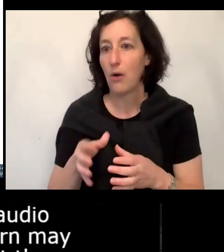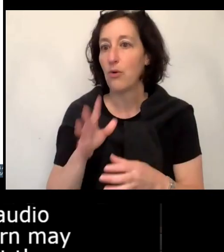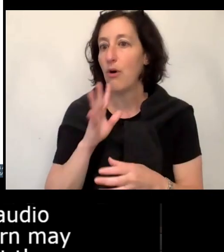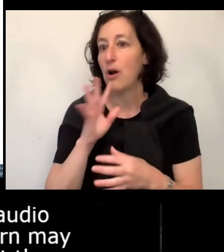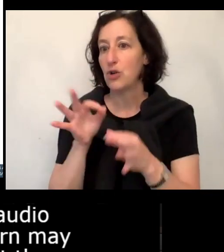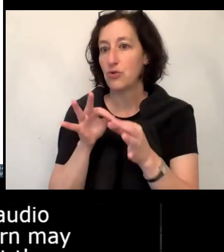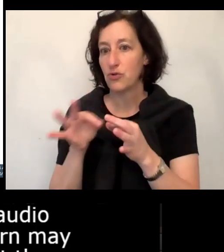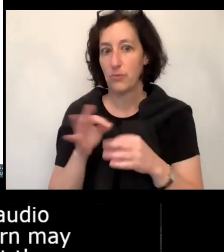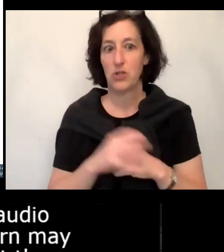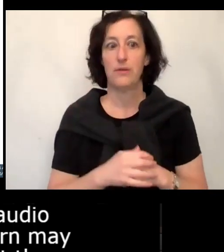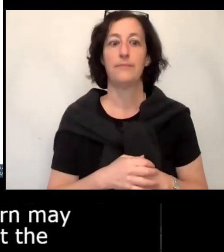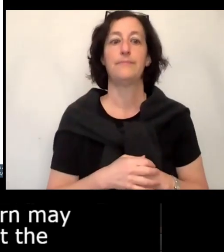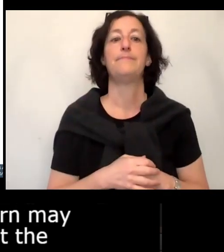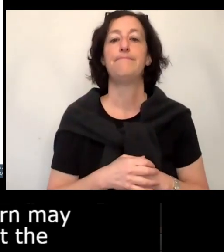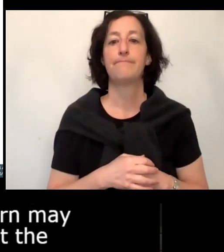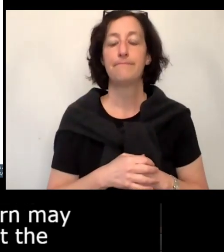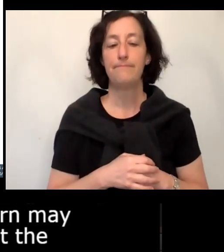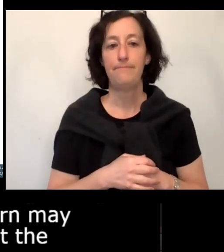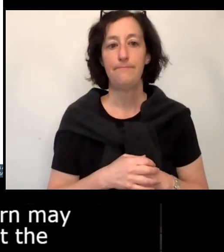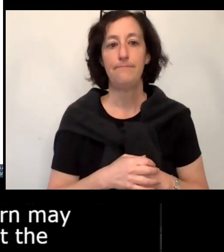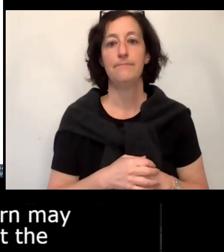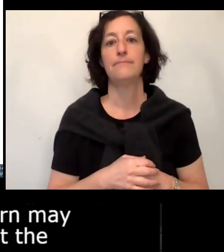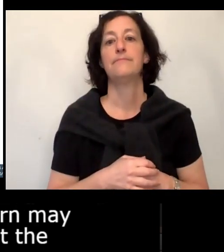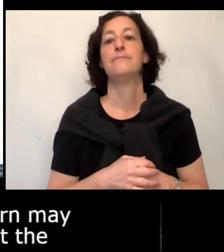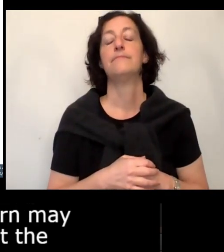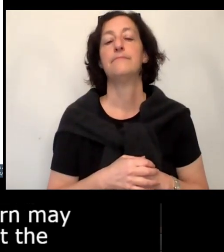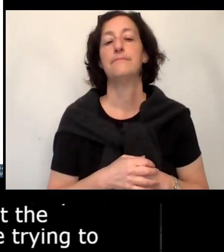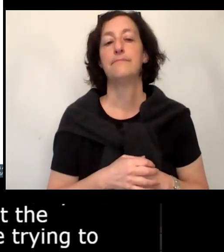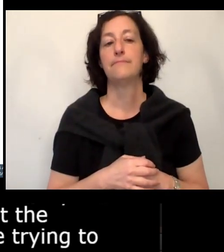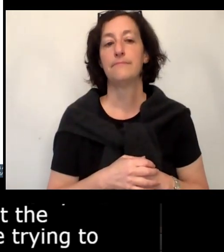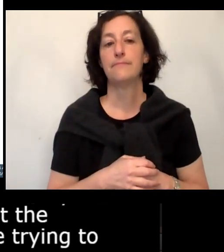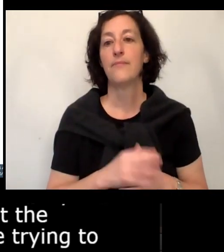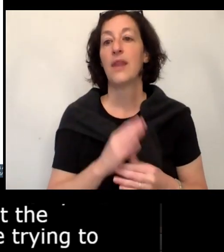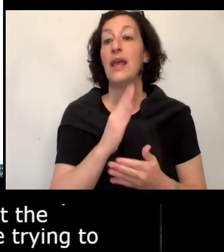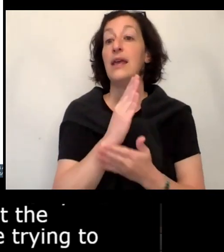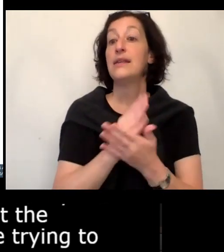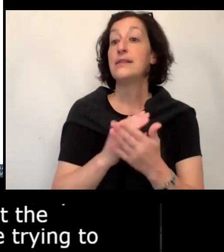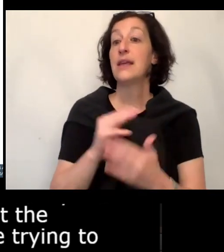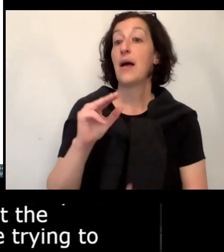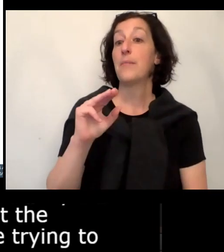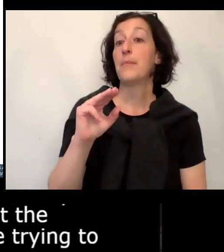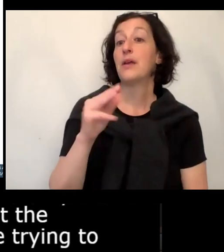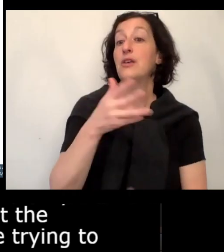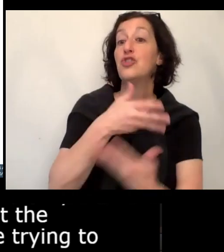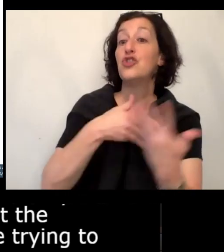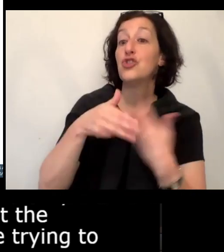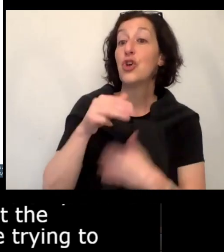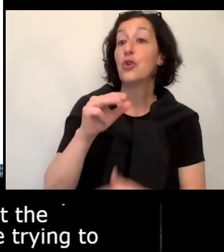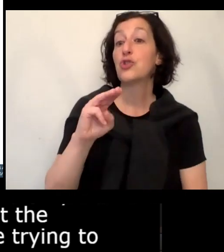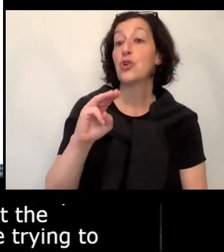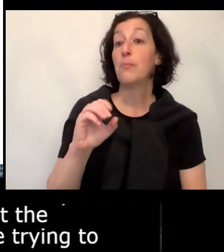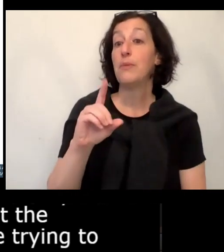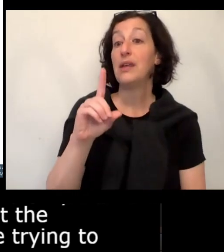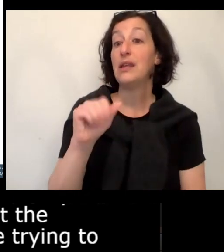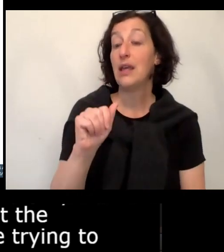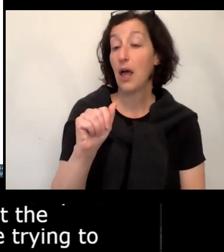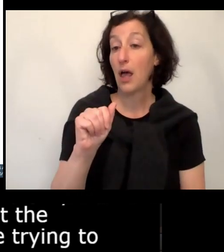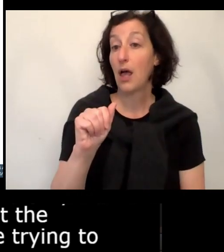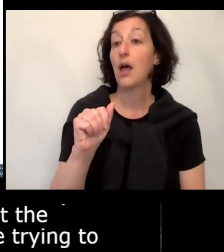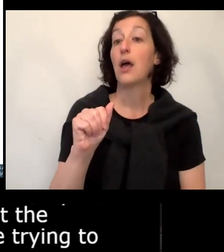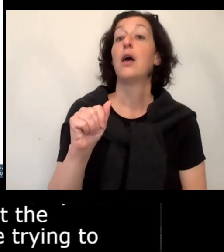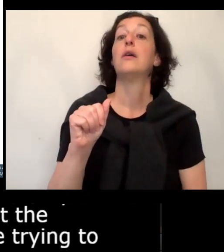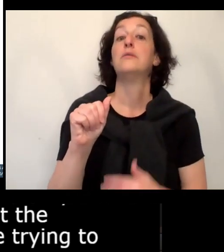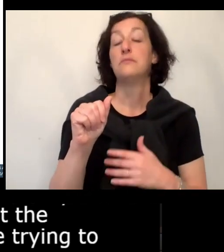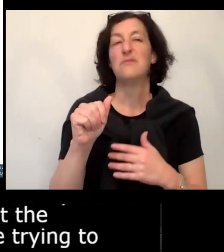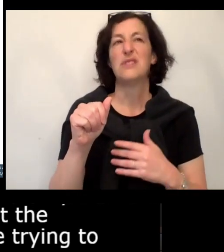social media platforms that are trying to look out for spam or bot posting or other sorts